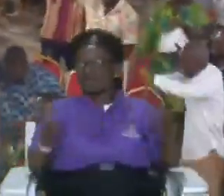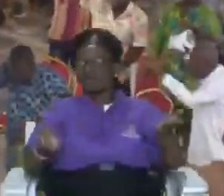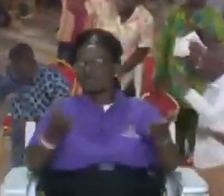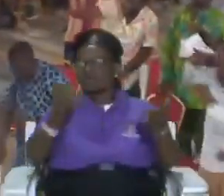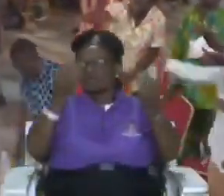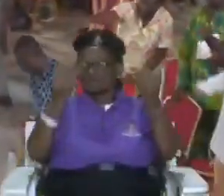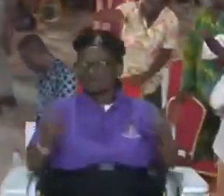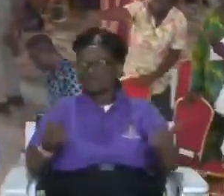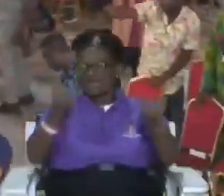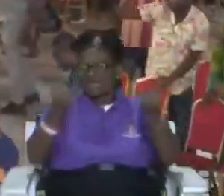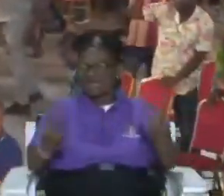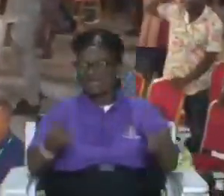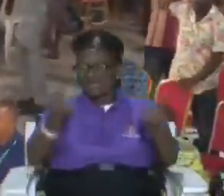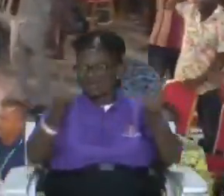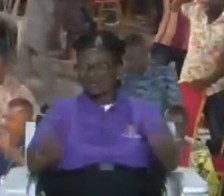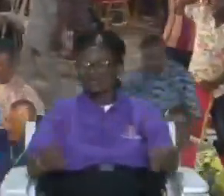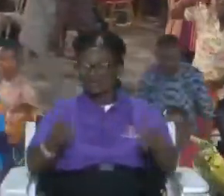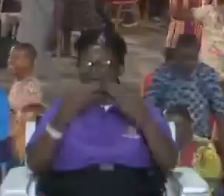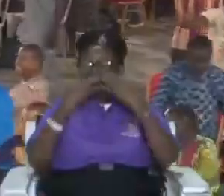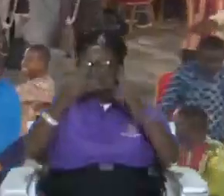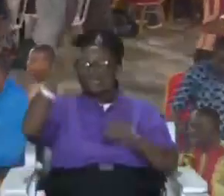Thank you, Father.